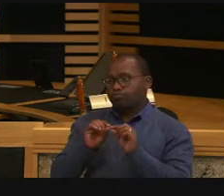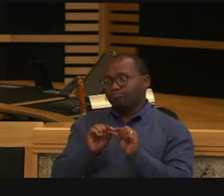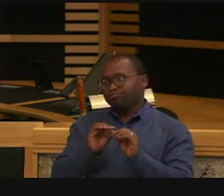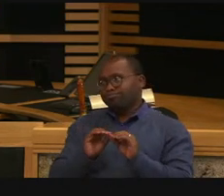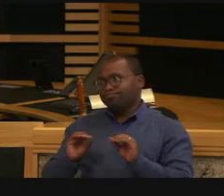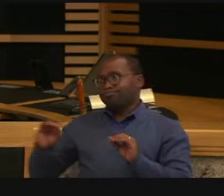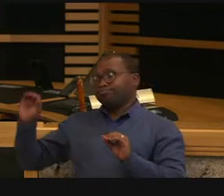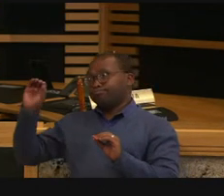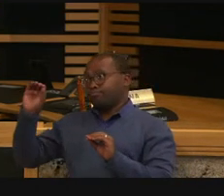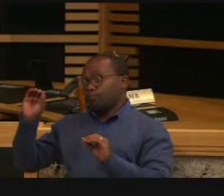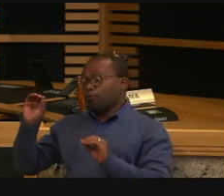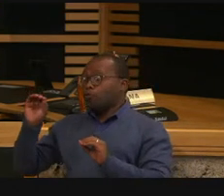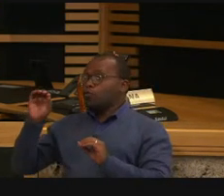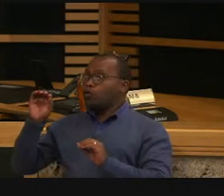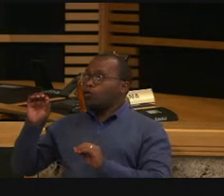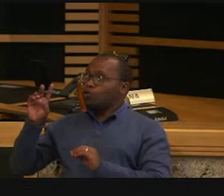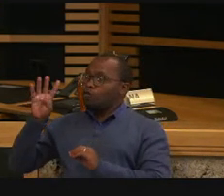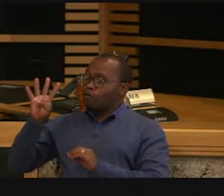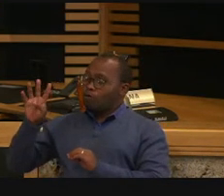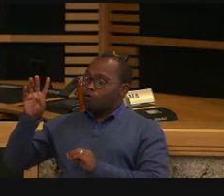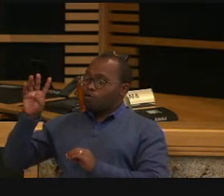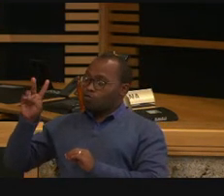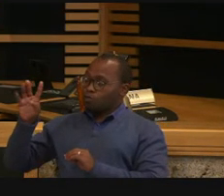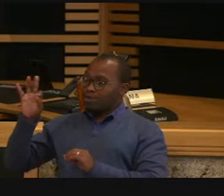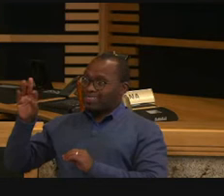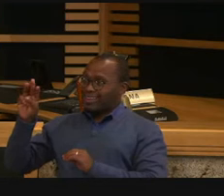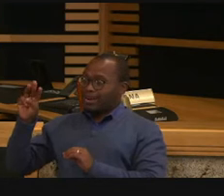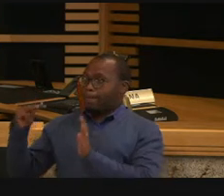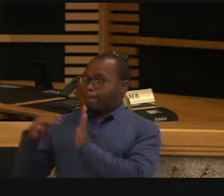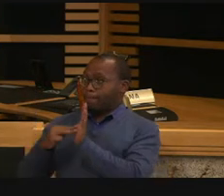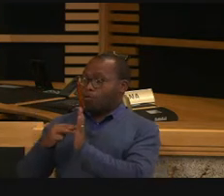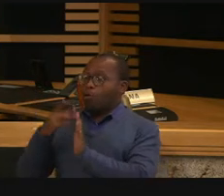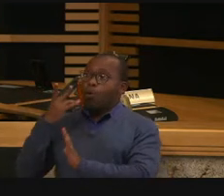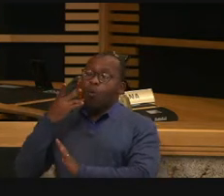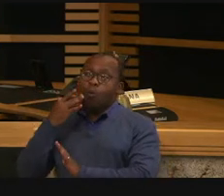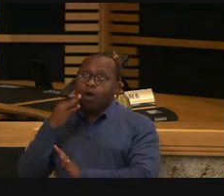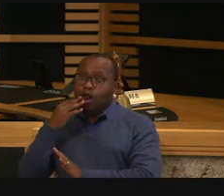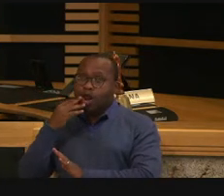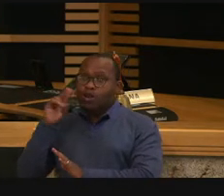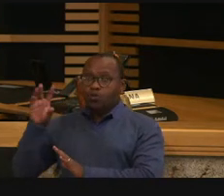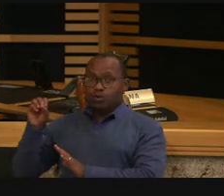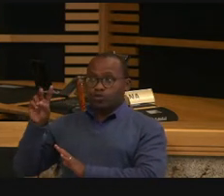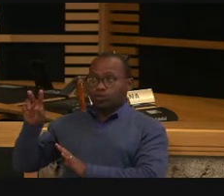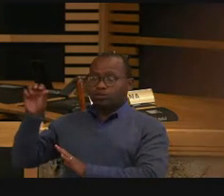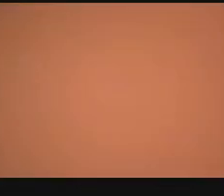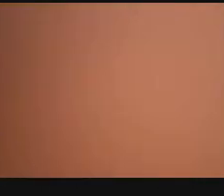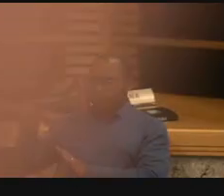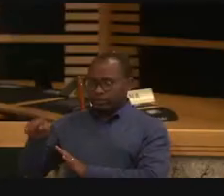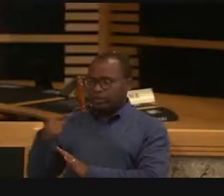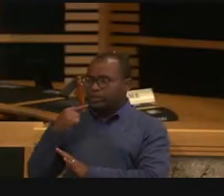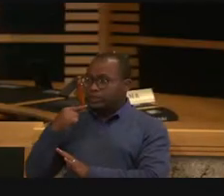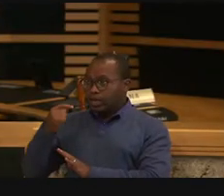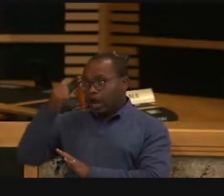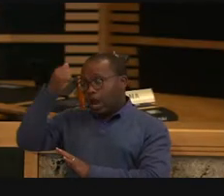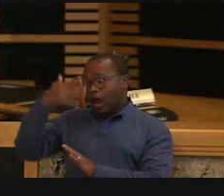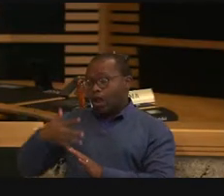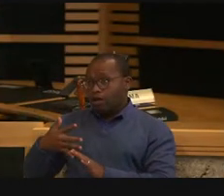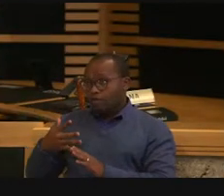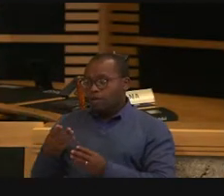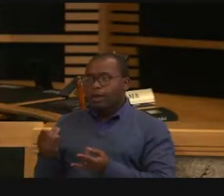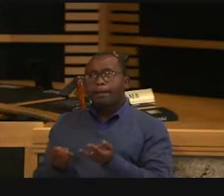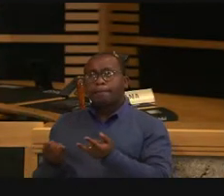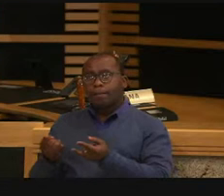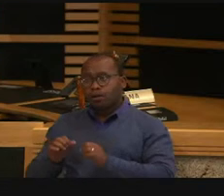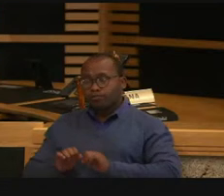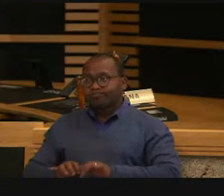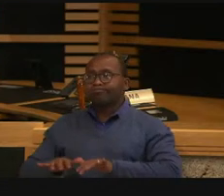406.3 million by 2026. He also said hemp retail sales in African markets were expected to top 2.4